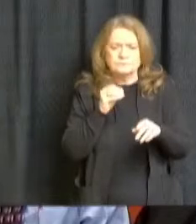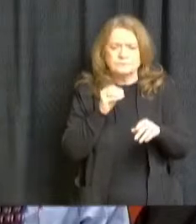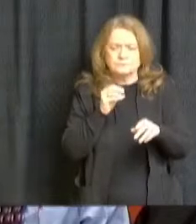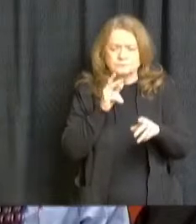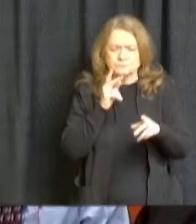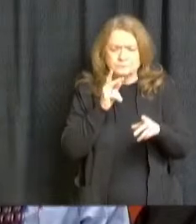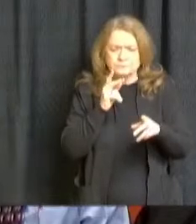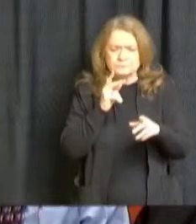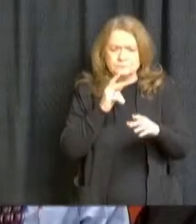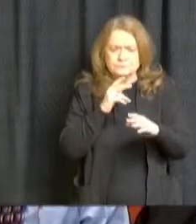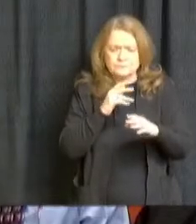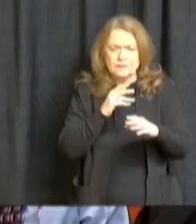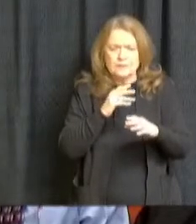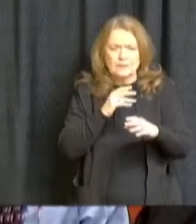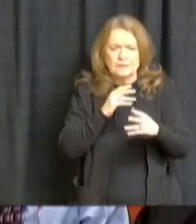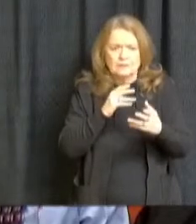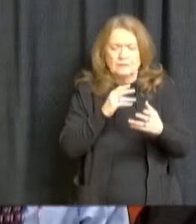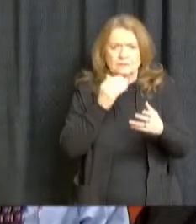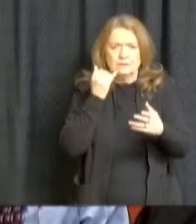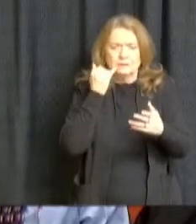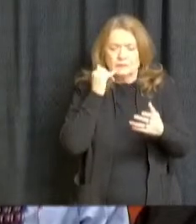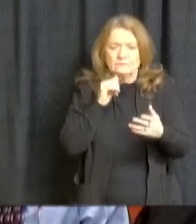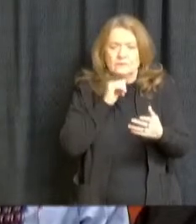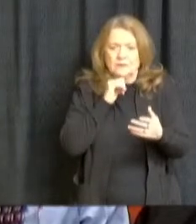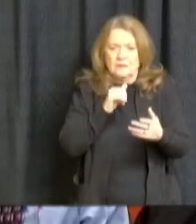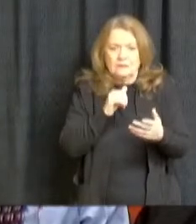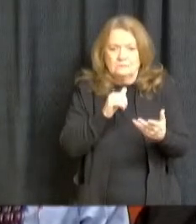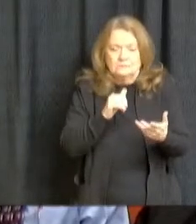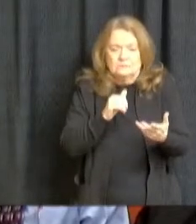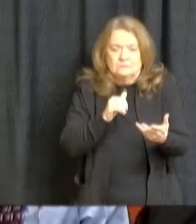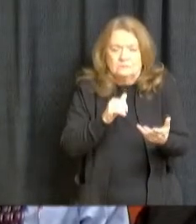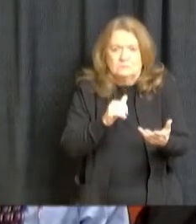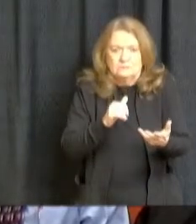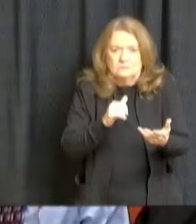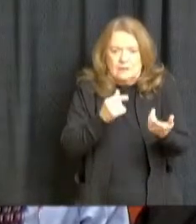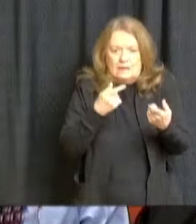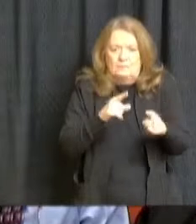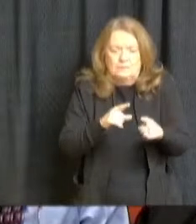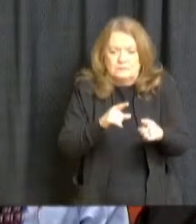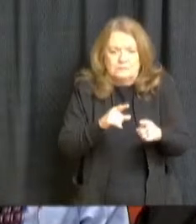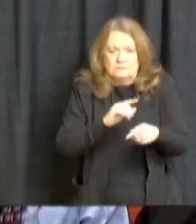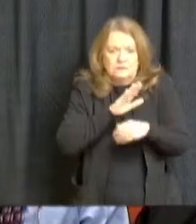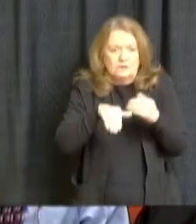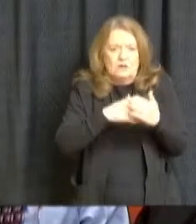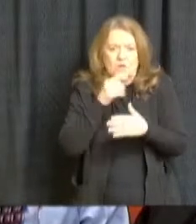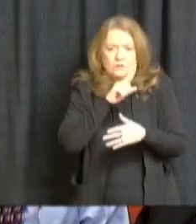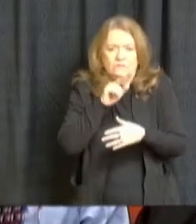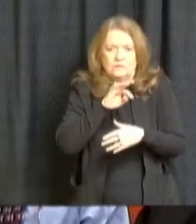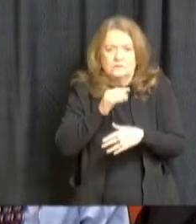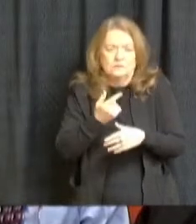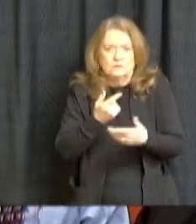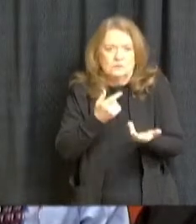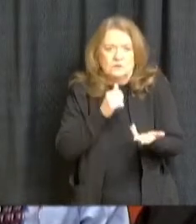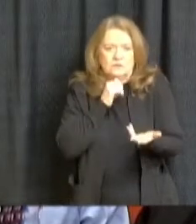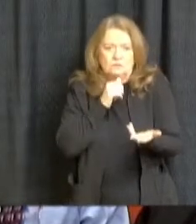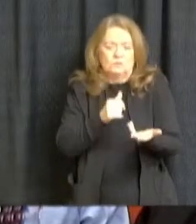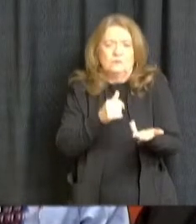zoning from coming up in front of us. We would never be ahead of the game right now if they wouldn't have made that rule. And I believe it was in early